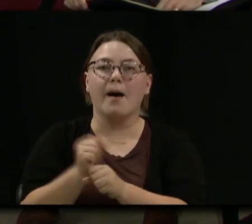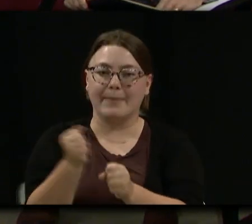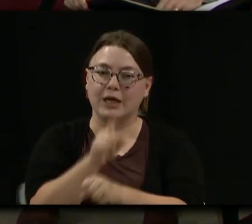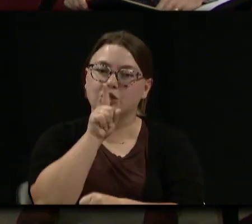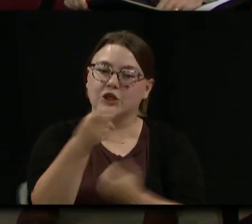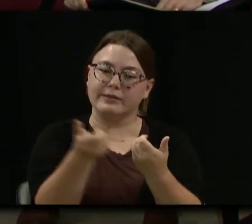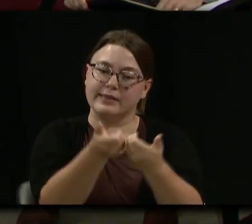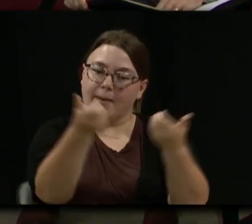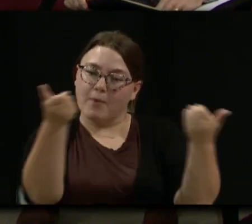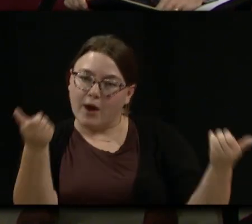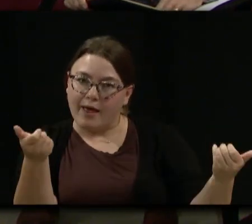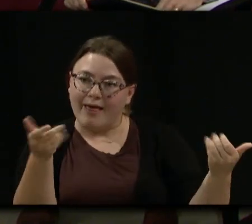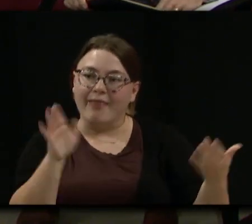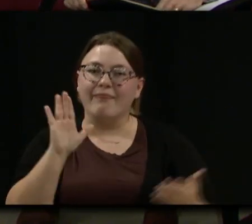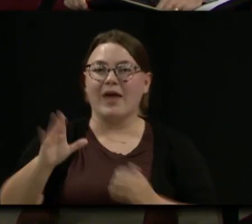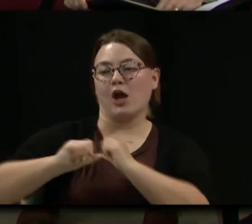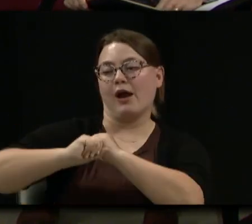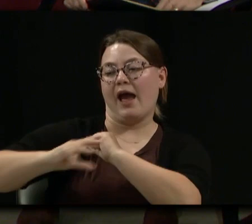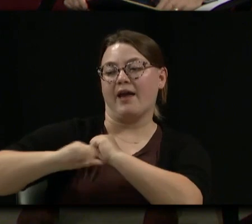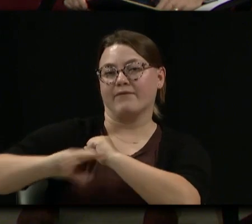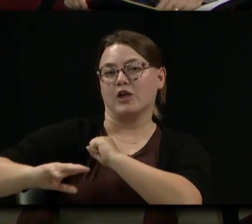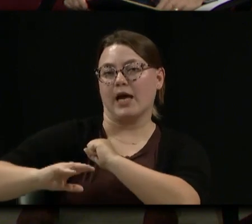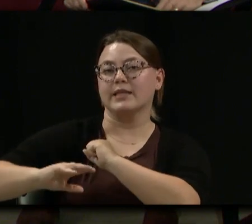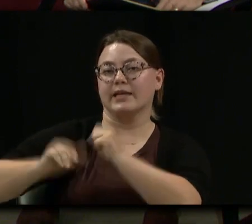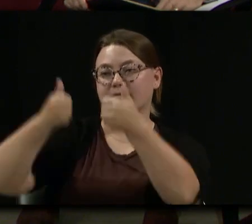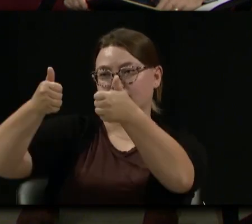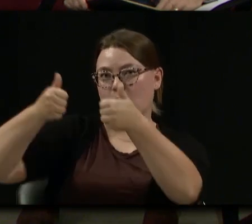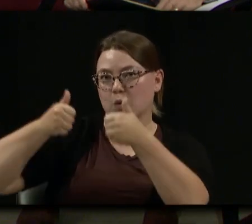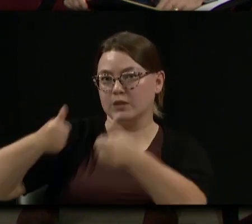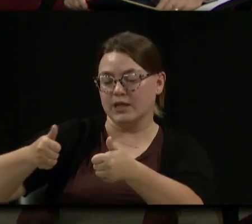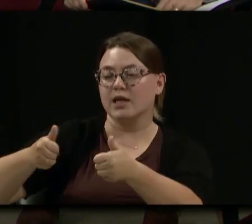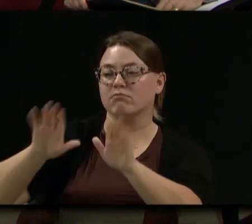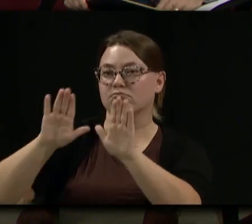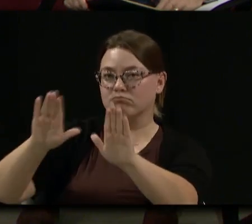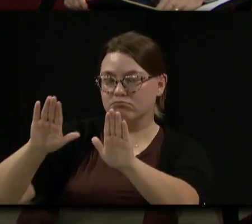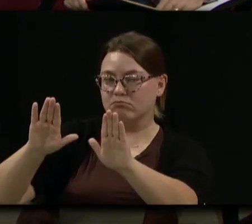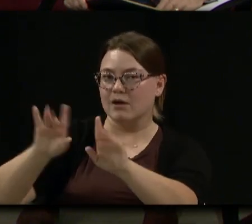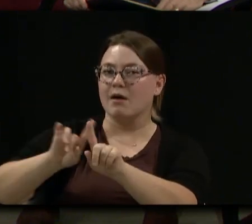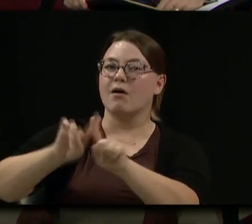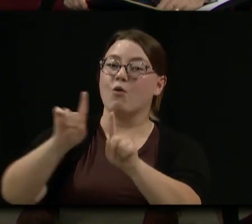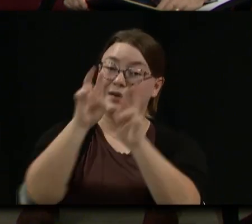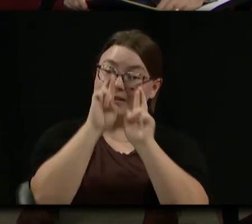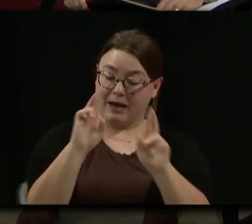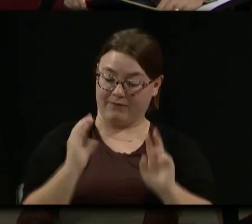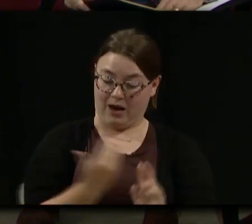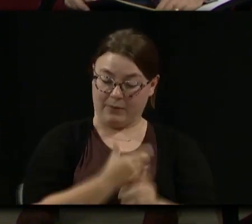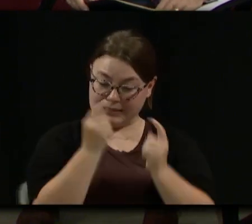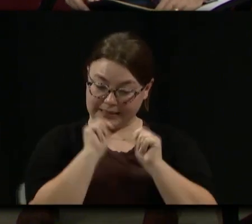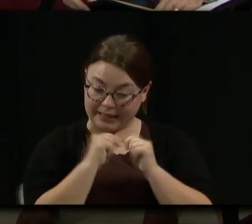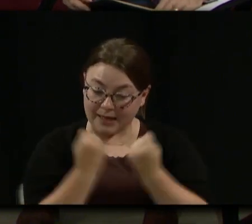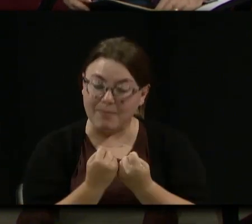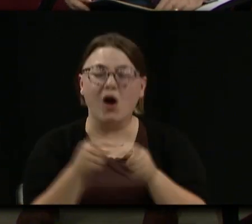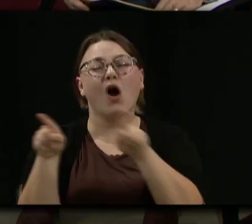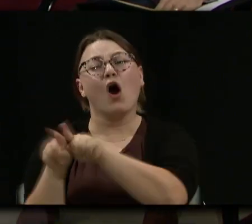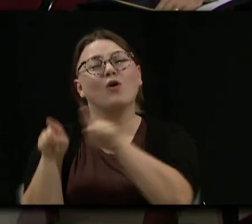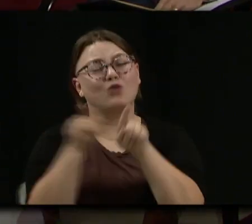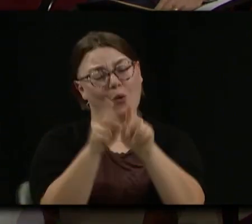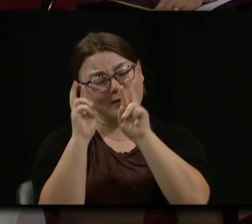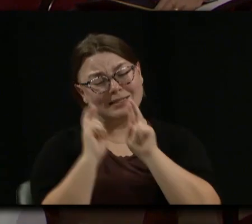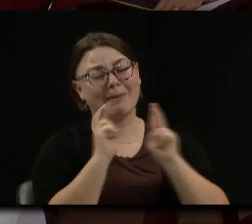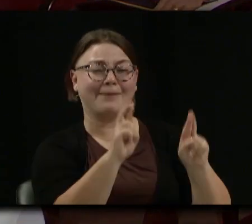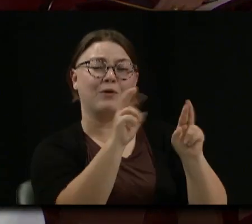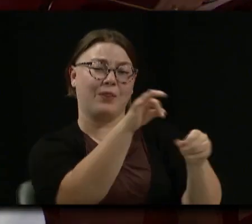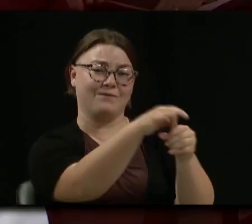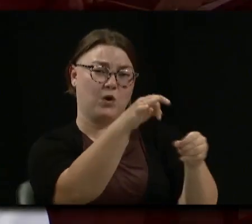got their issues out. But they were very respectful to my team, but also, and more importantly, respectful to the voters. Absolutely. And in fact,